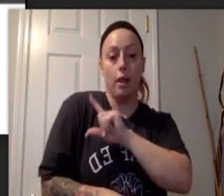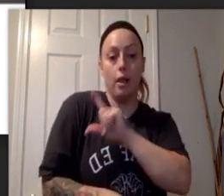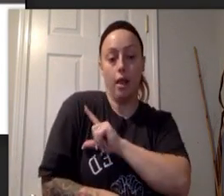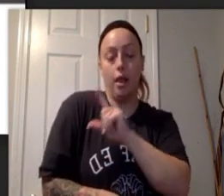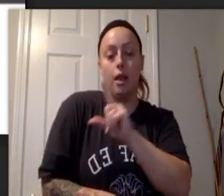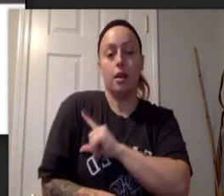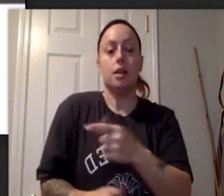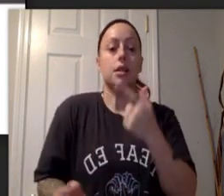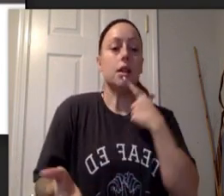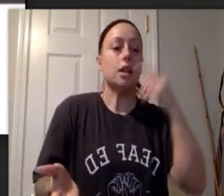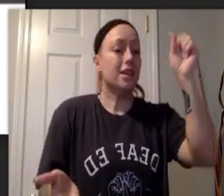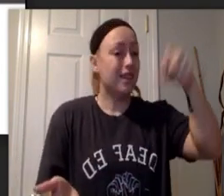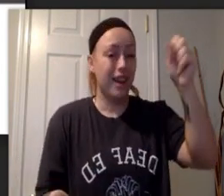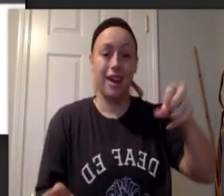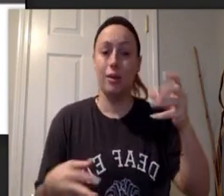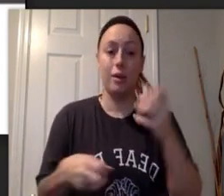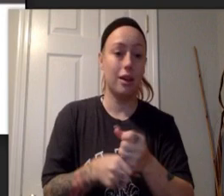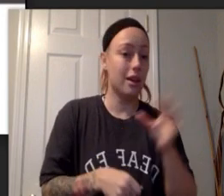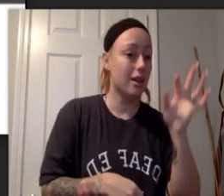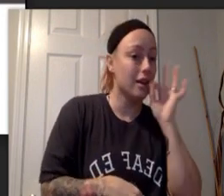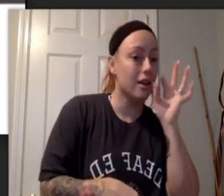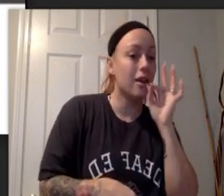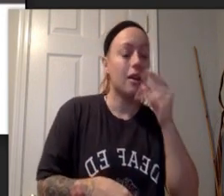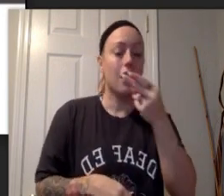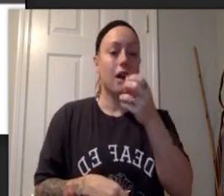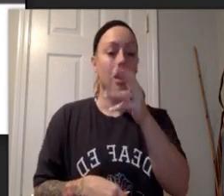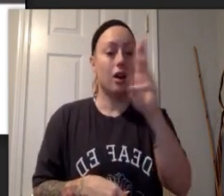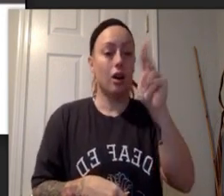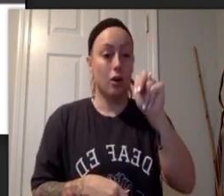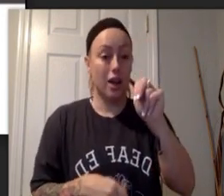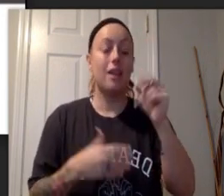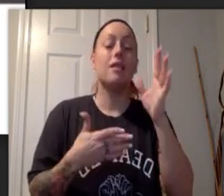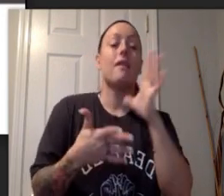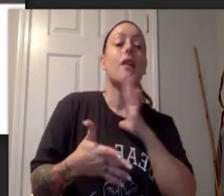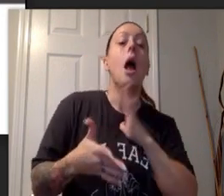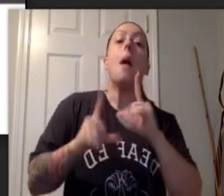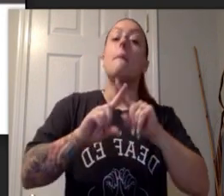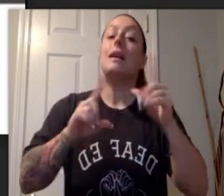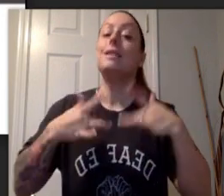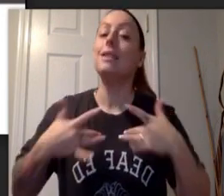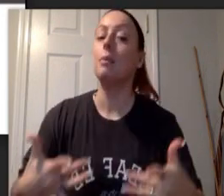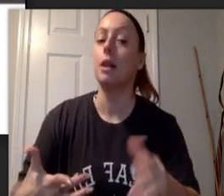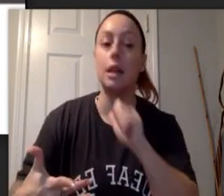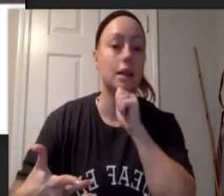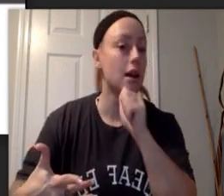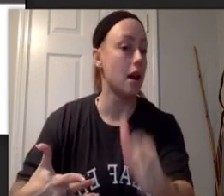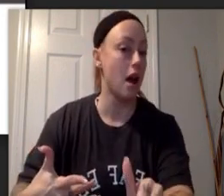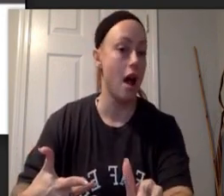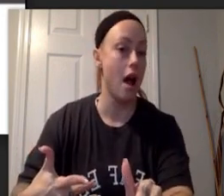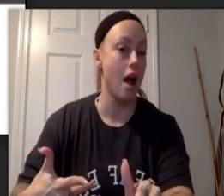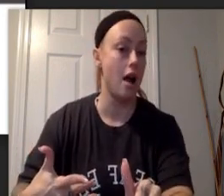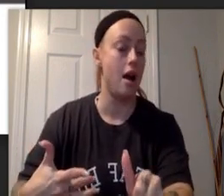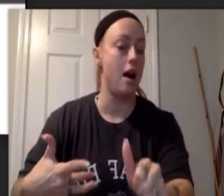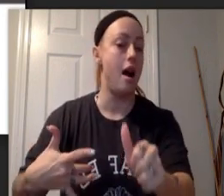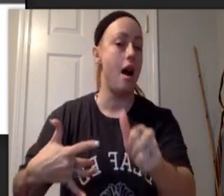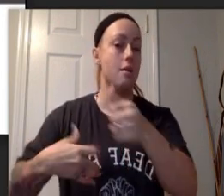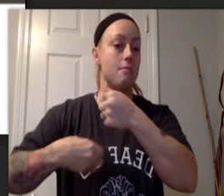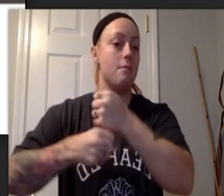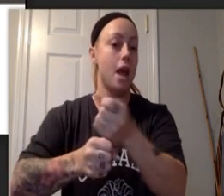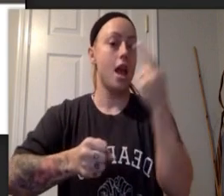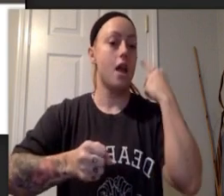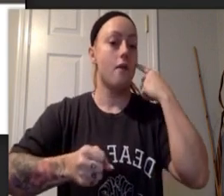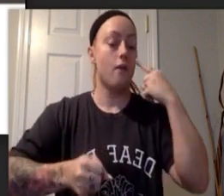get cannabis and heroin, and we're okay with that. But legally, drug takebacks are designed for prescription drug medications, and they